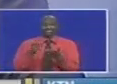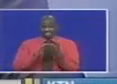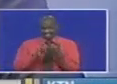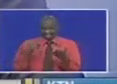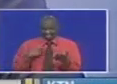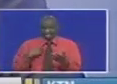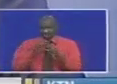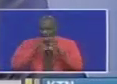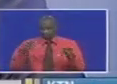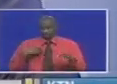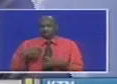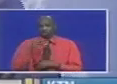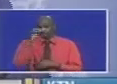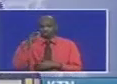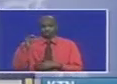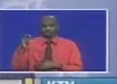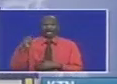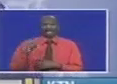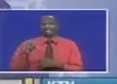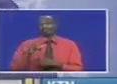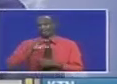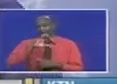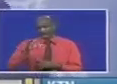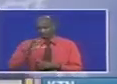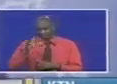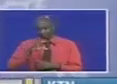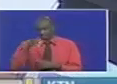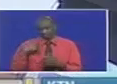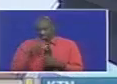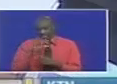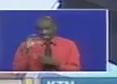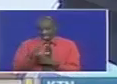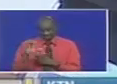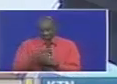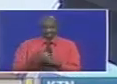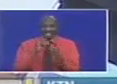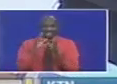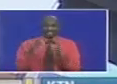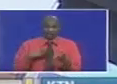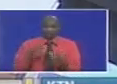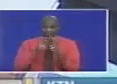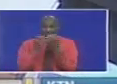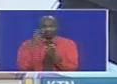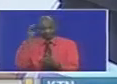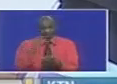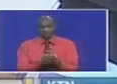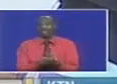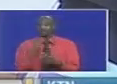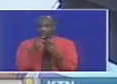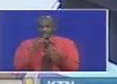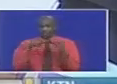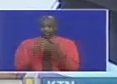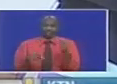Planning, John Conchela, and the Country Director of World Vision, Nick Wasona, just talking about what is happening in Turkana. If you can